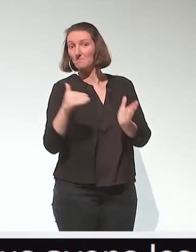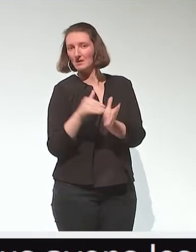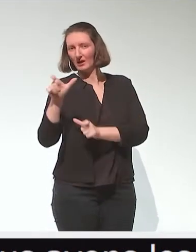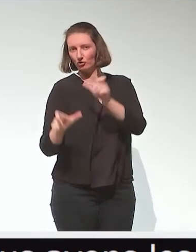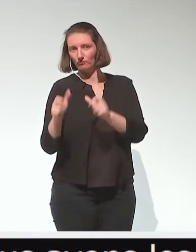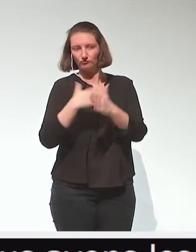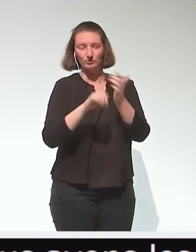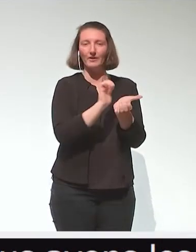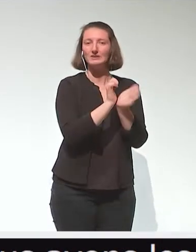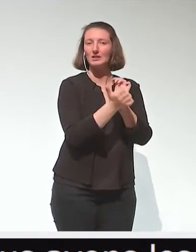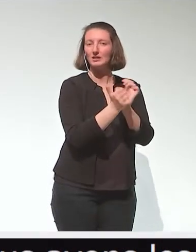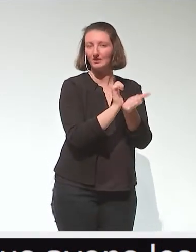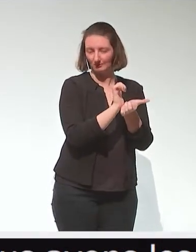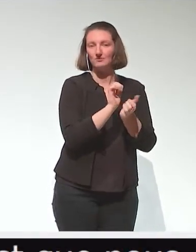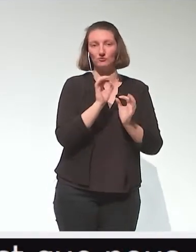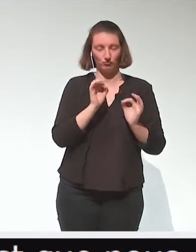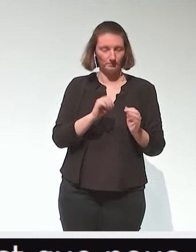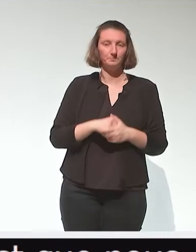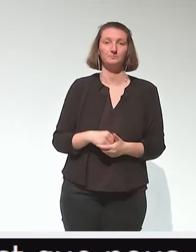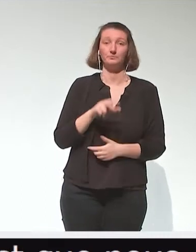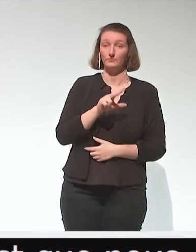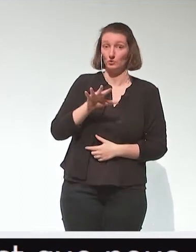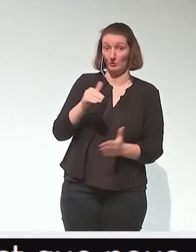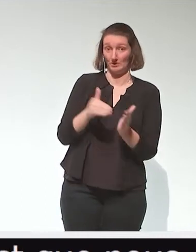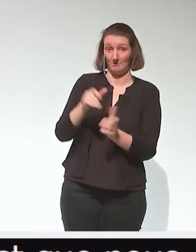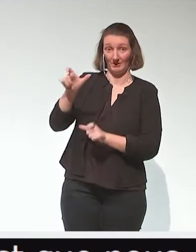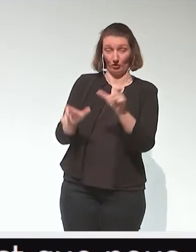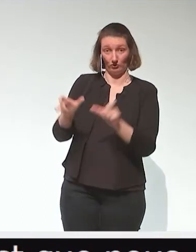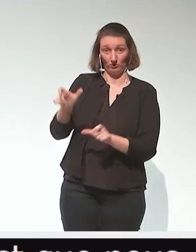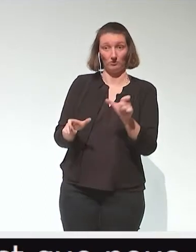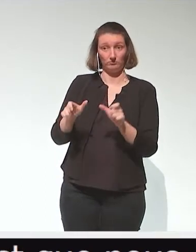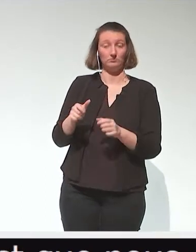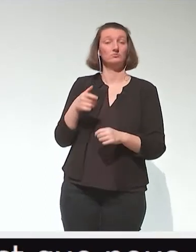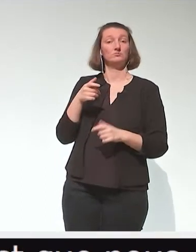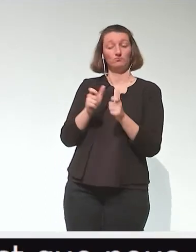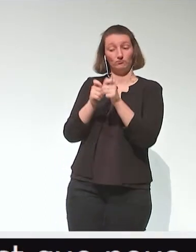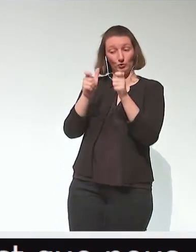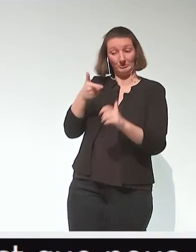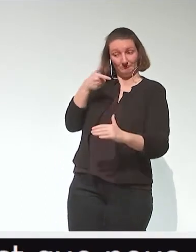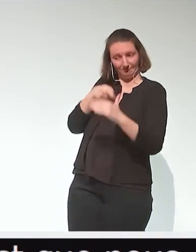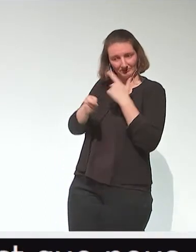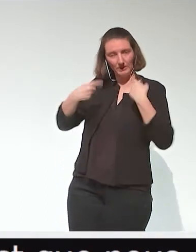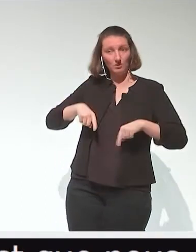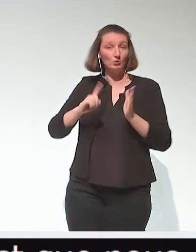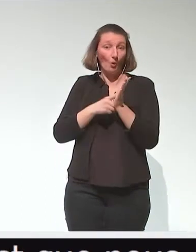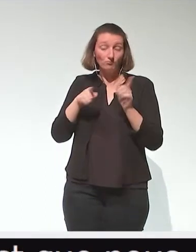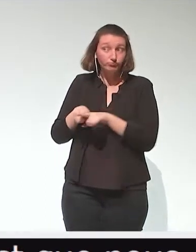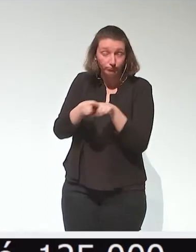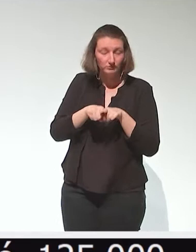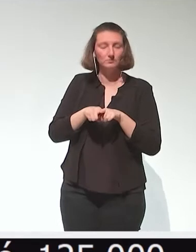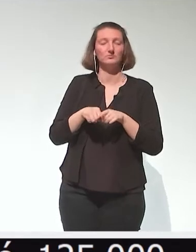have 127 people in protected workshops. We have 35,000 people